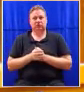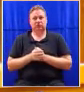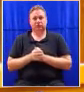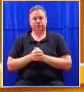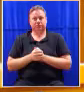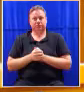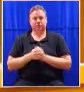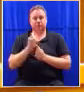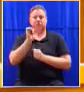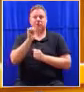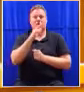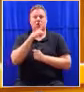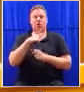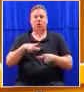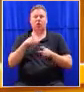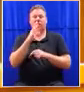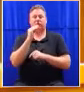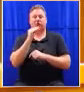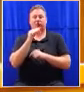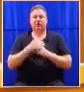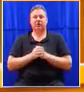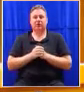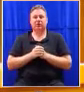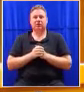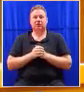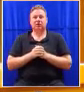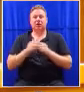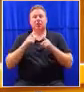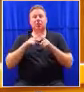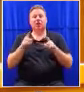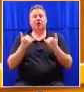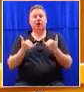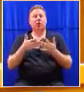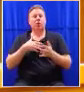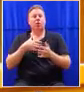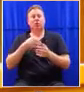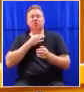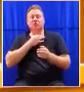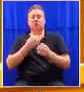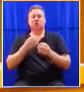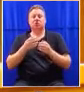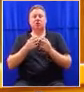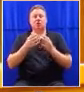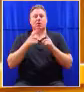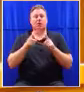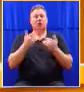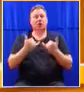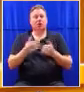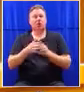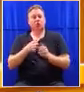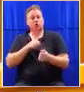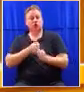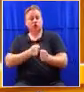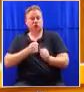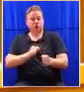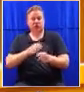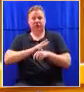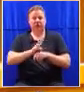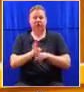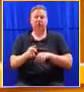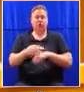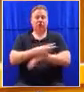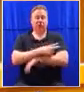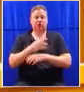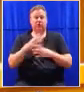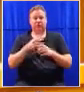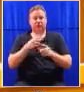zabo ziyavakala. However, in our strategy of fighting this virus, we cannot simply be hoping for the